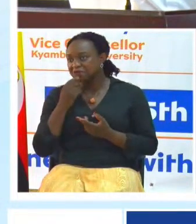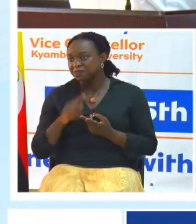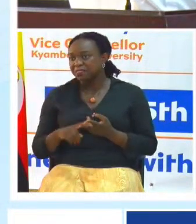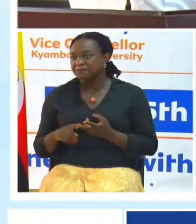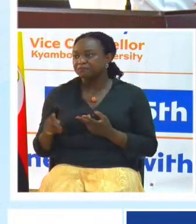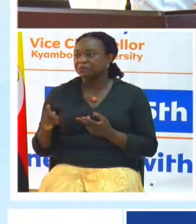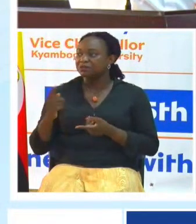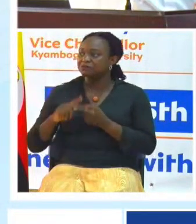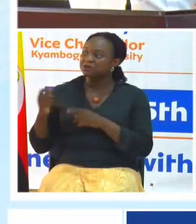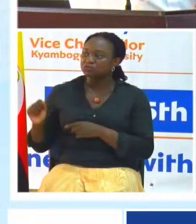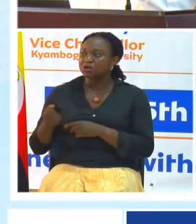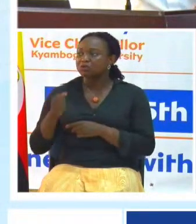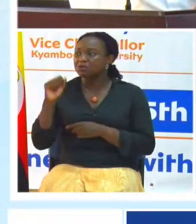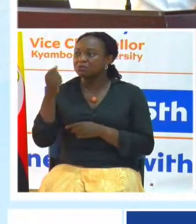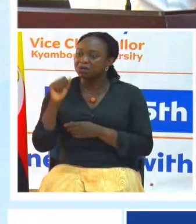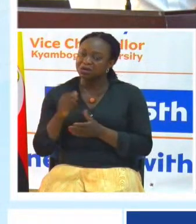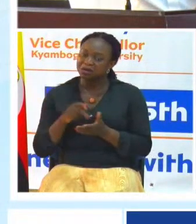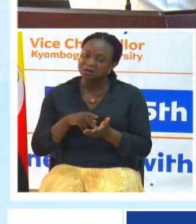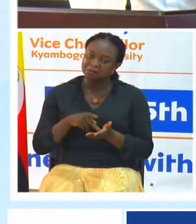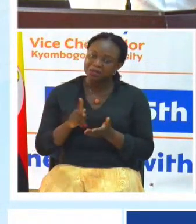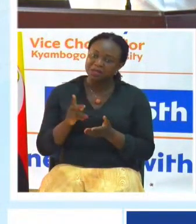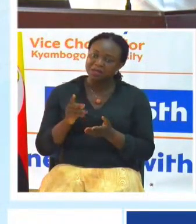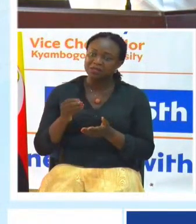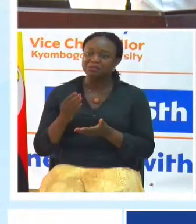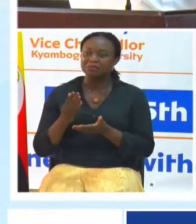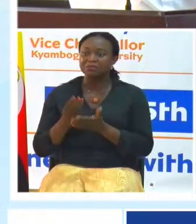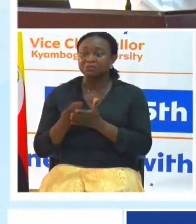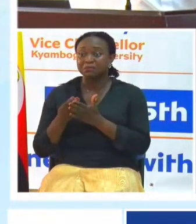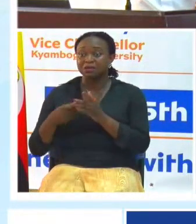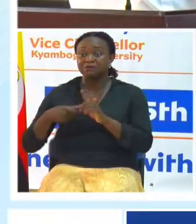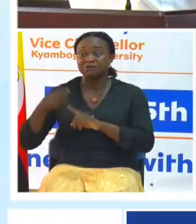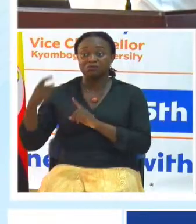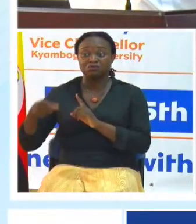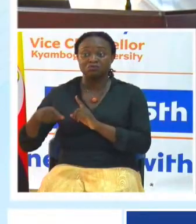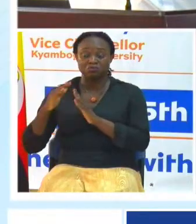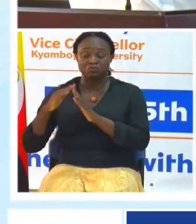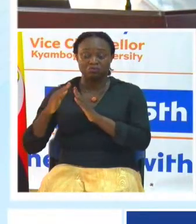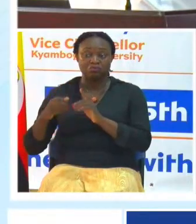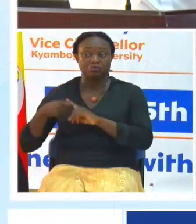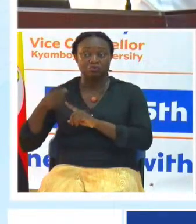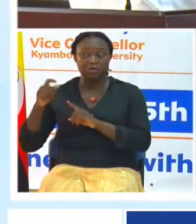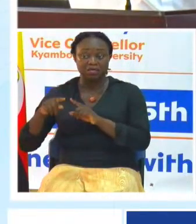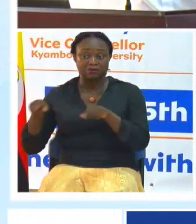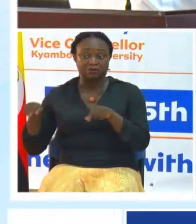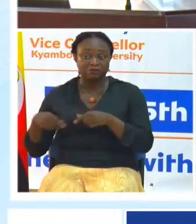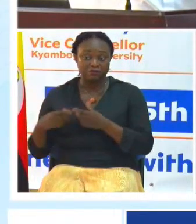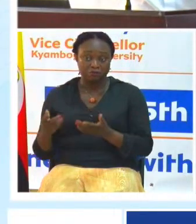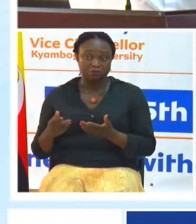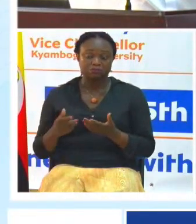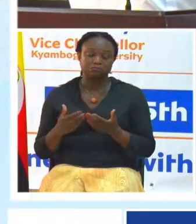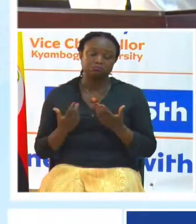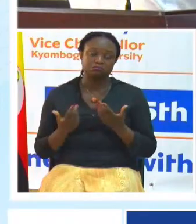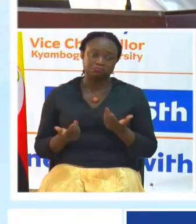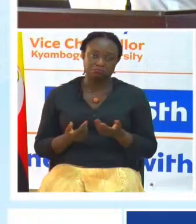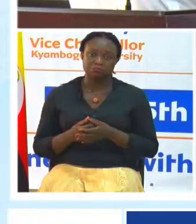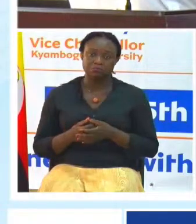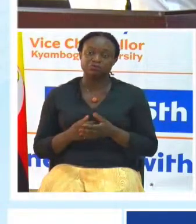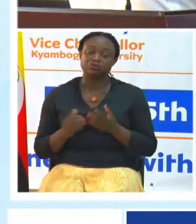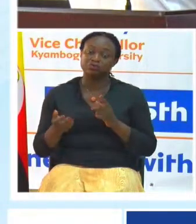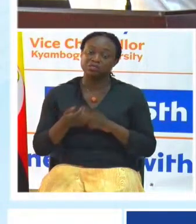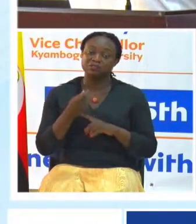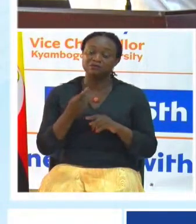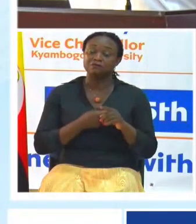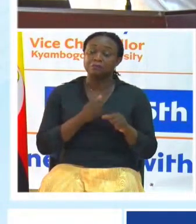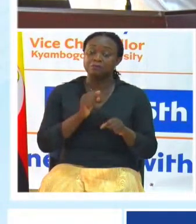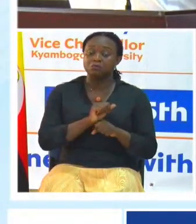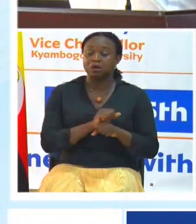eating, going out with your friends, paying a little bit of your rent, and this is what you can get through work study opportunities. There is